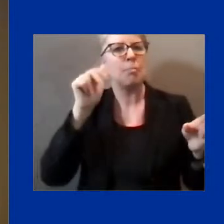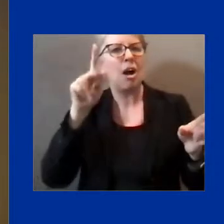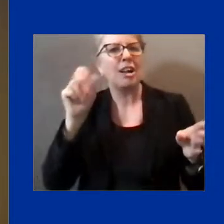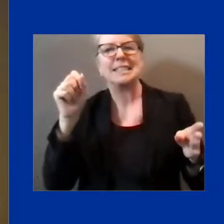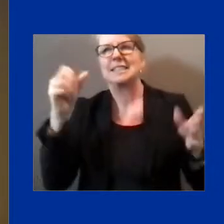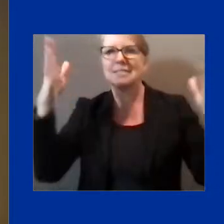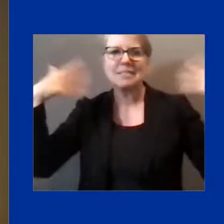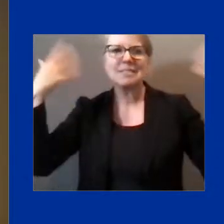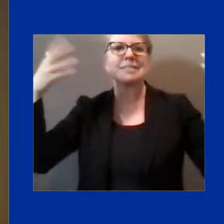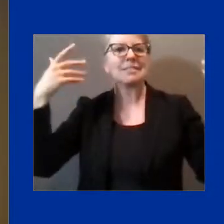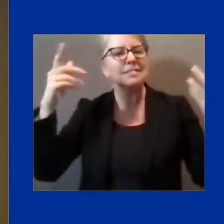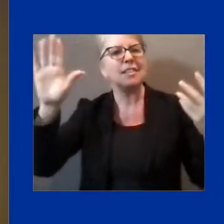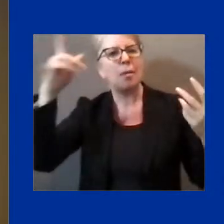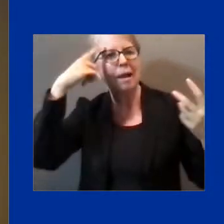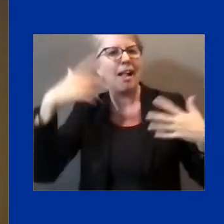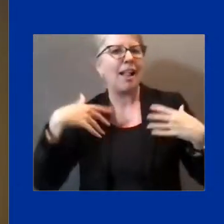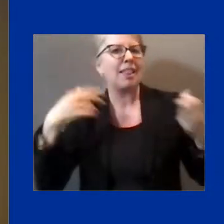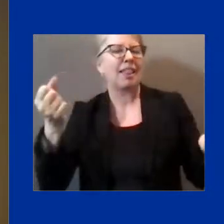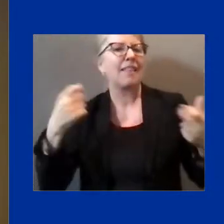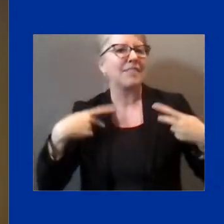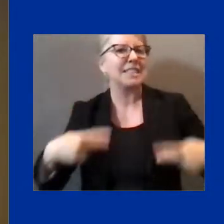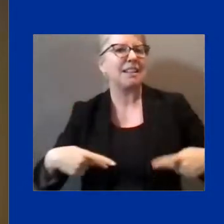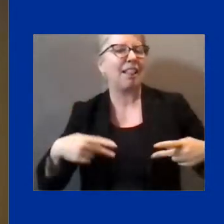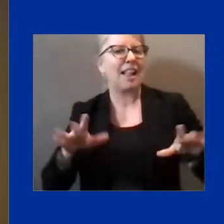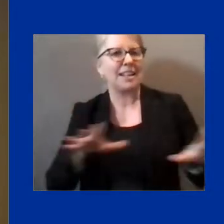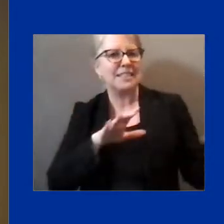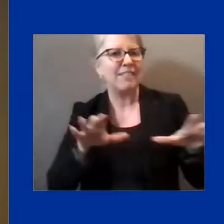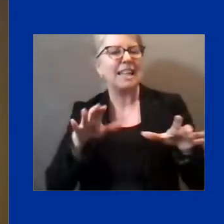health and physical activity benefits.